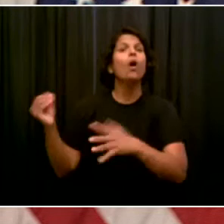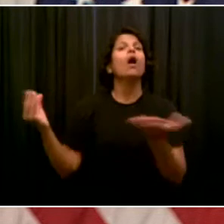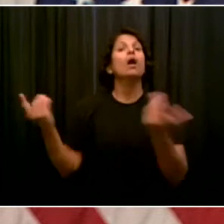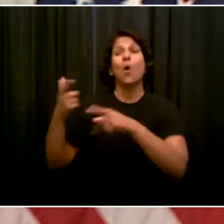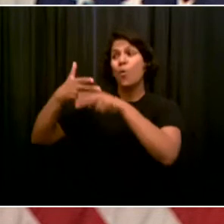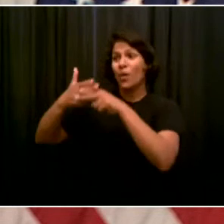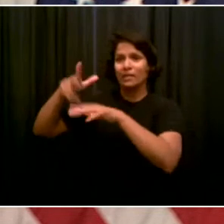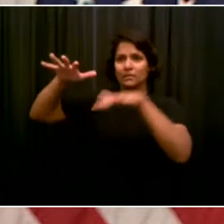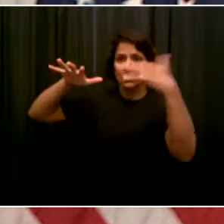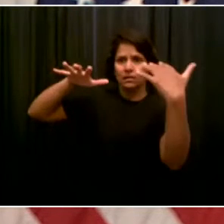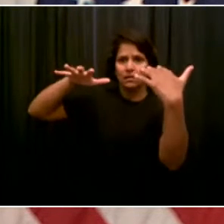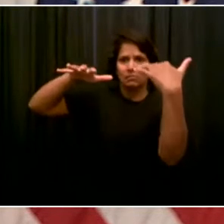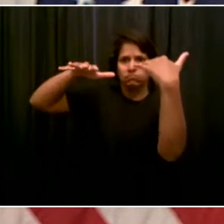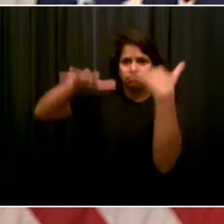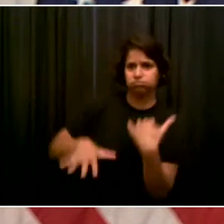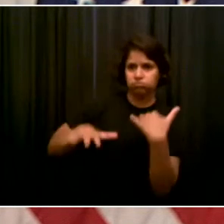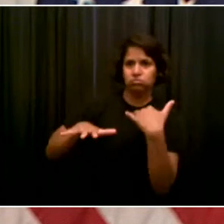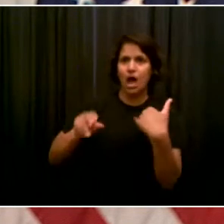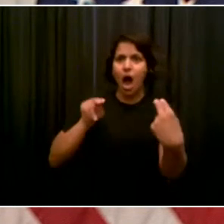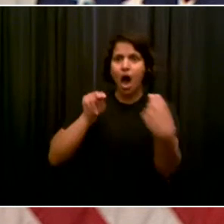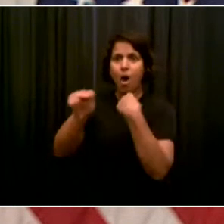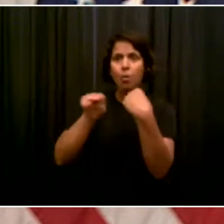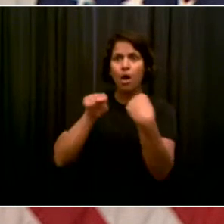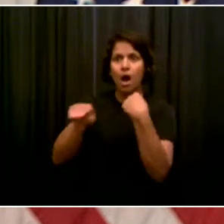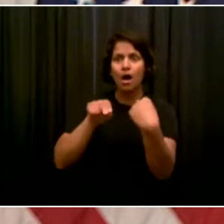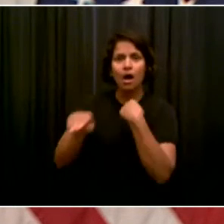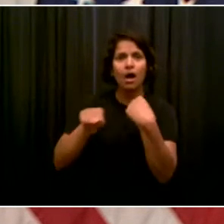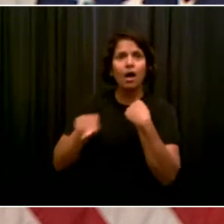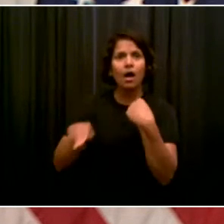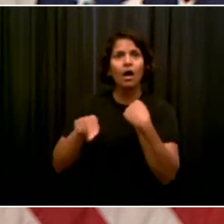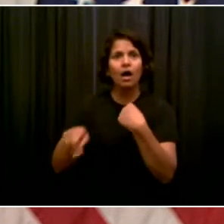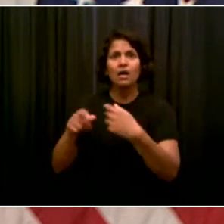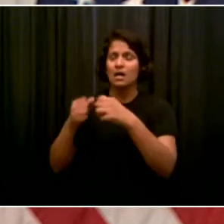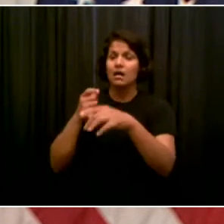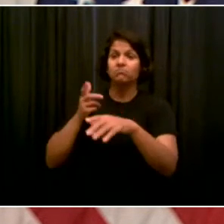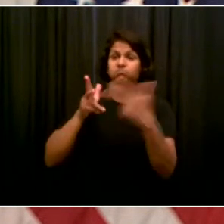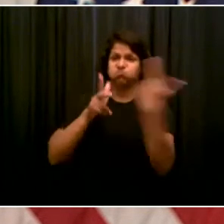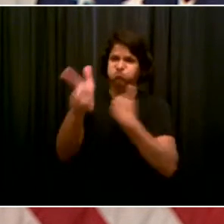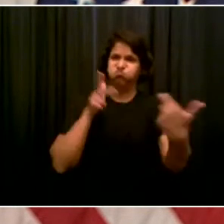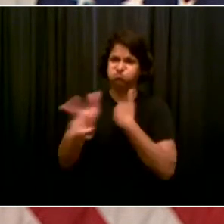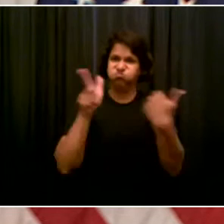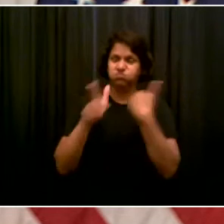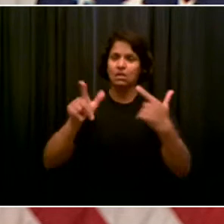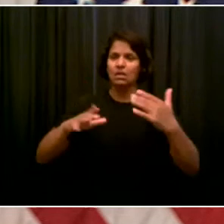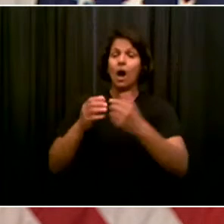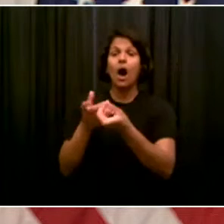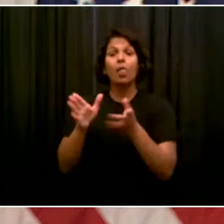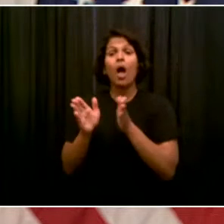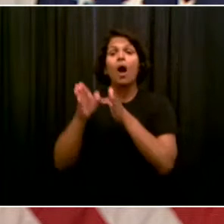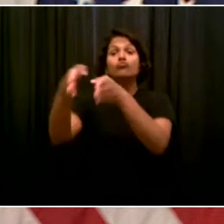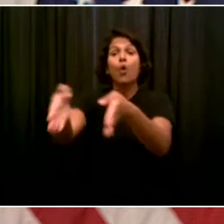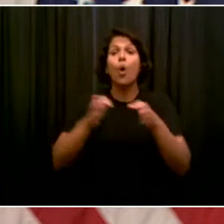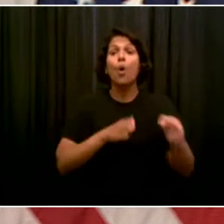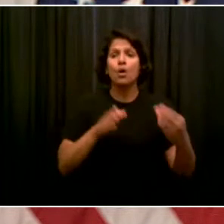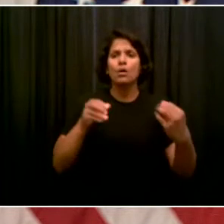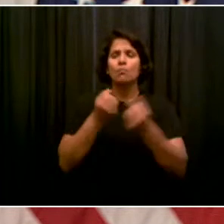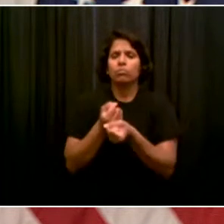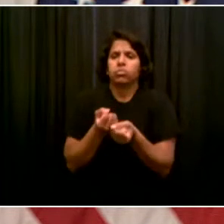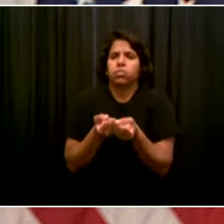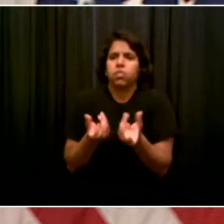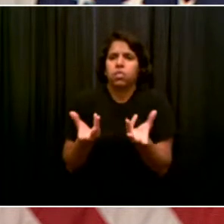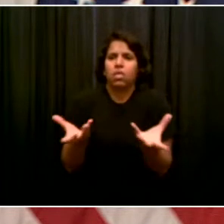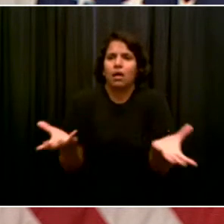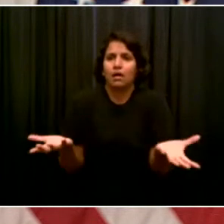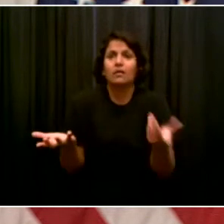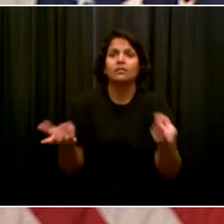legally being. The good news is we do have alternatives, including enforcing the existing rules and making sure that